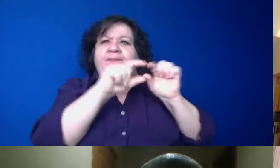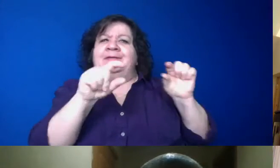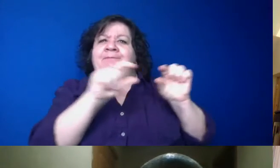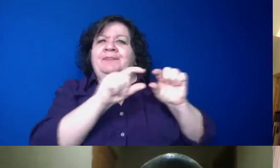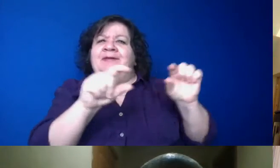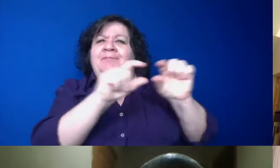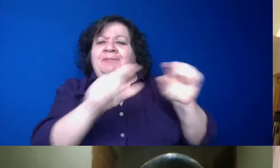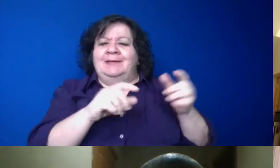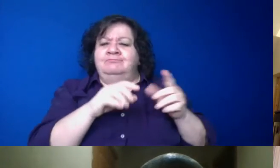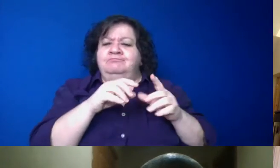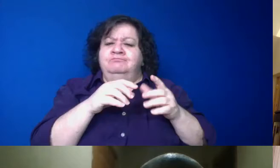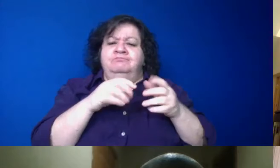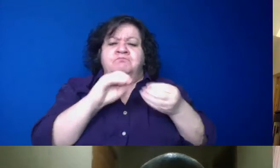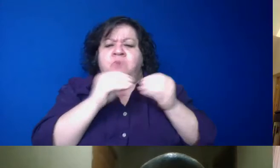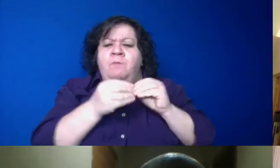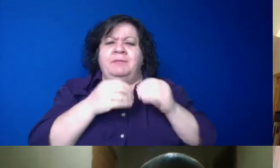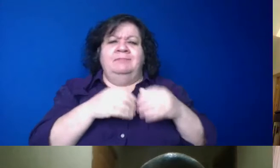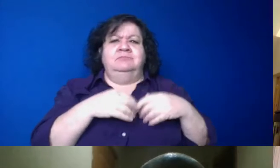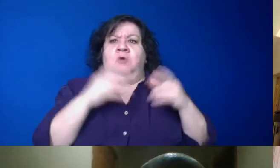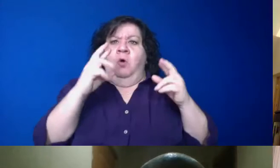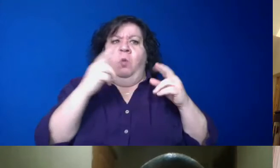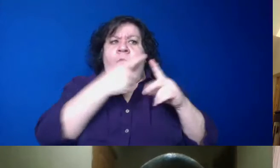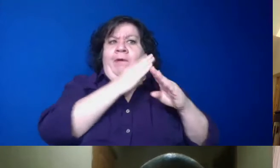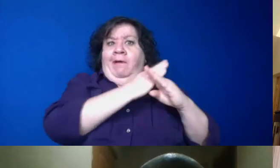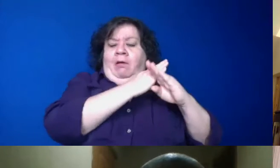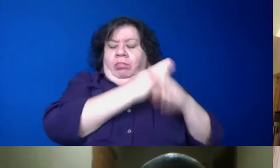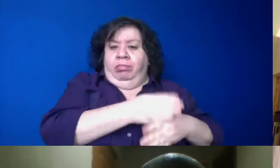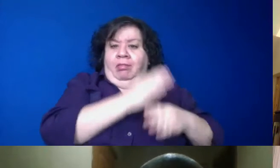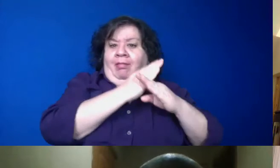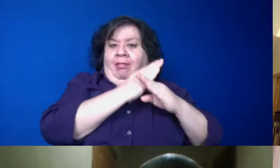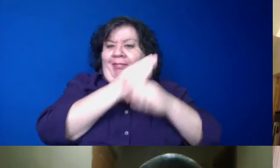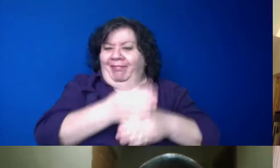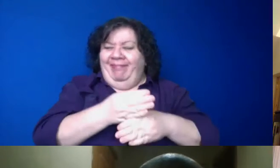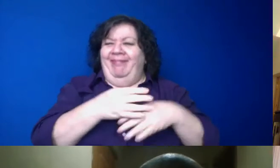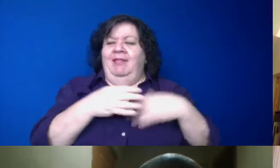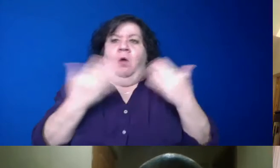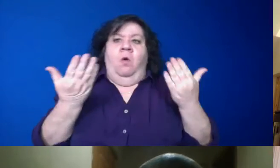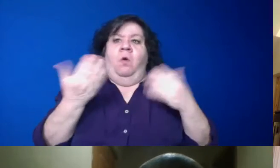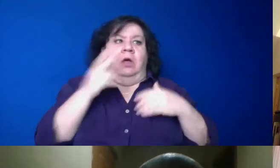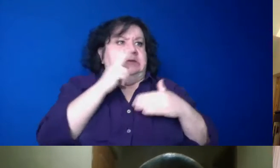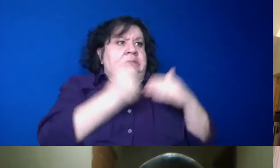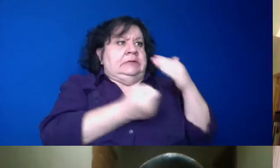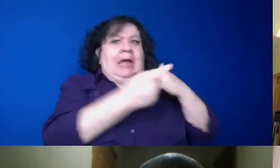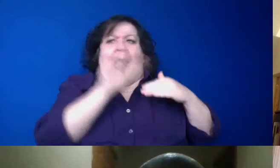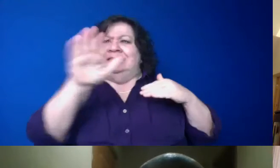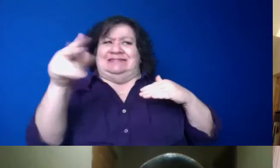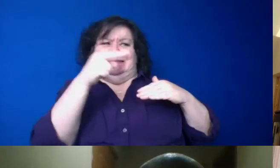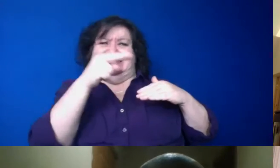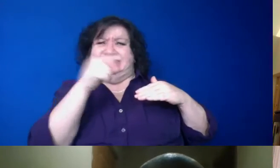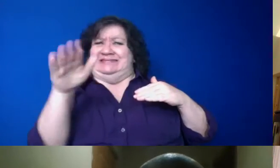corner. Also, the Special Rapporteur conducts country visits, and